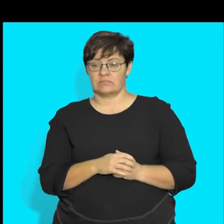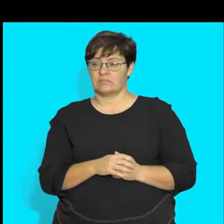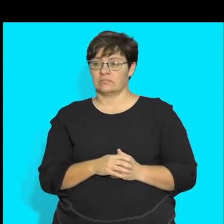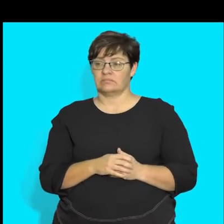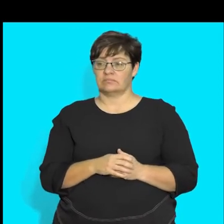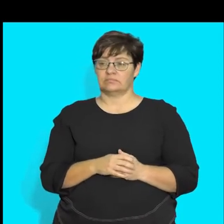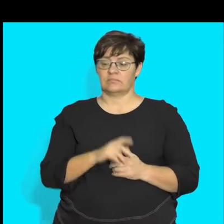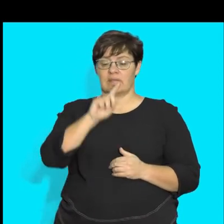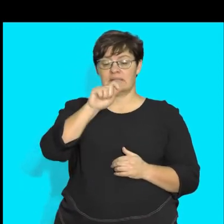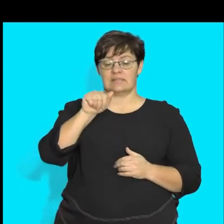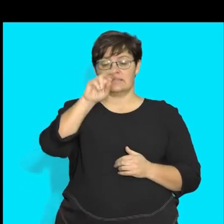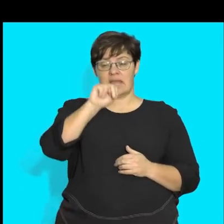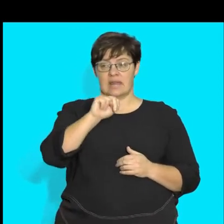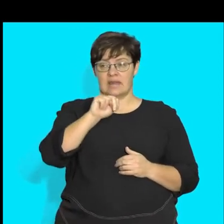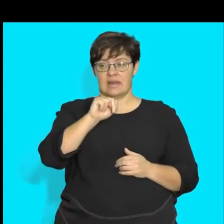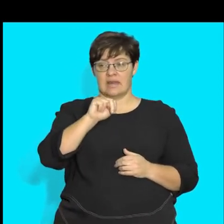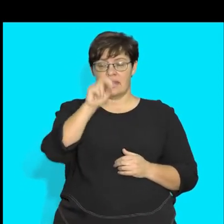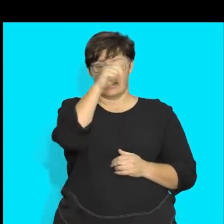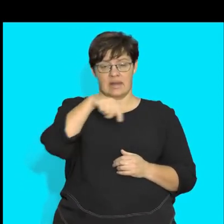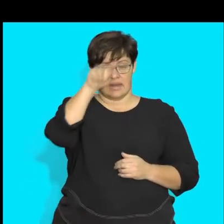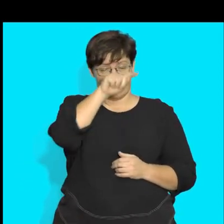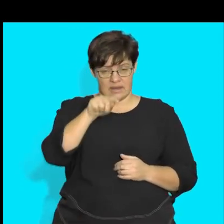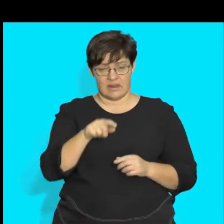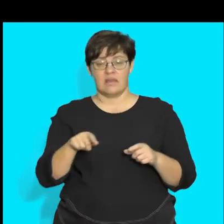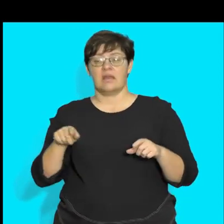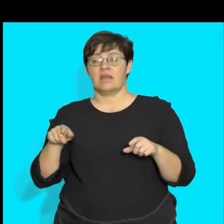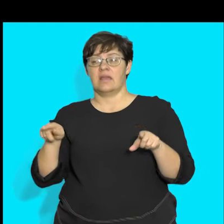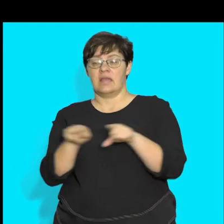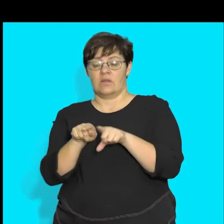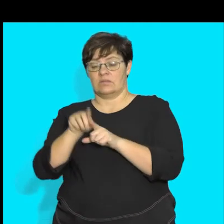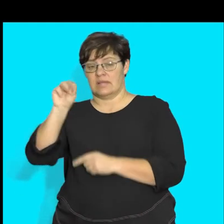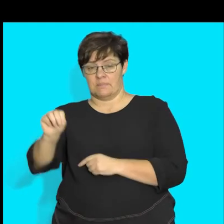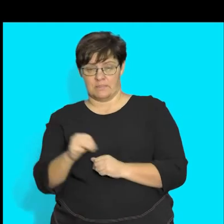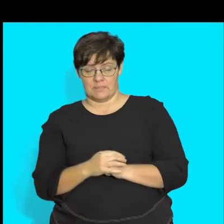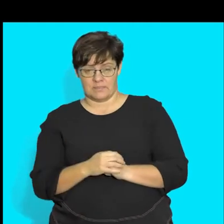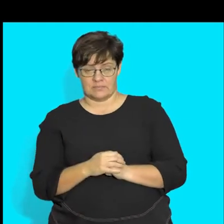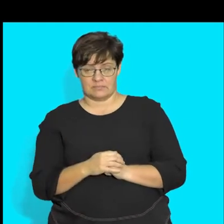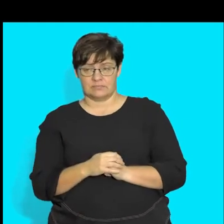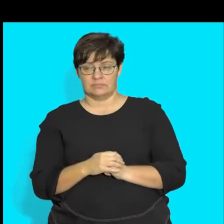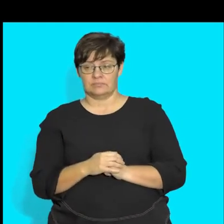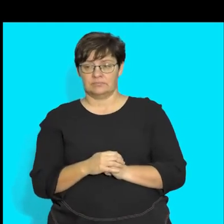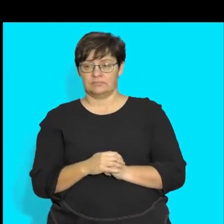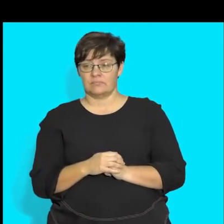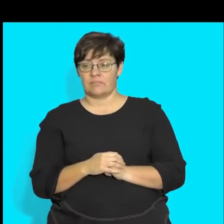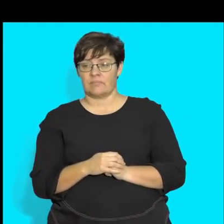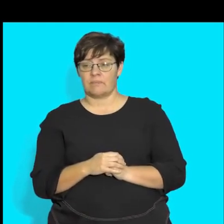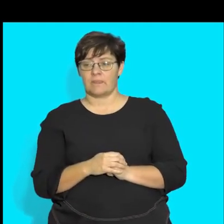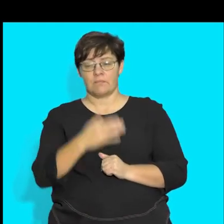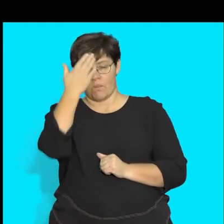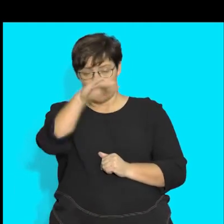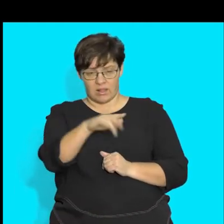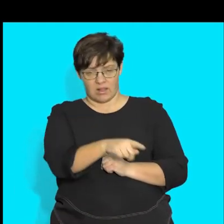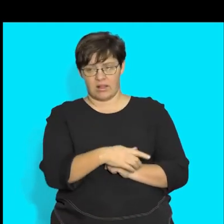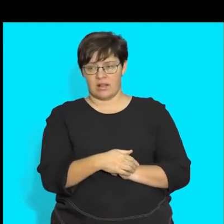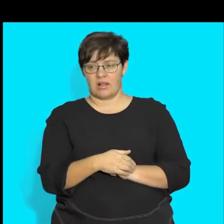tan of my angle is equal to my gradient. In this case, I know what the